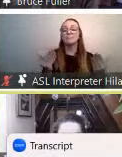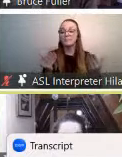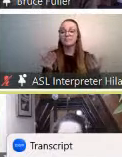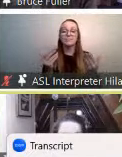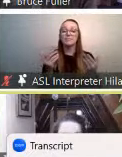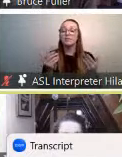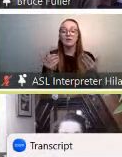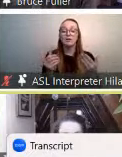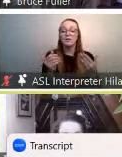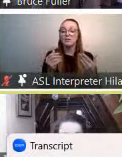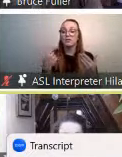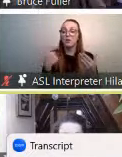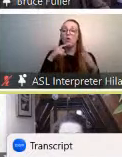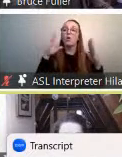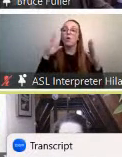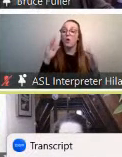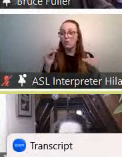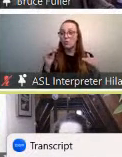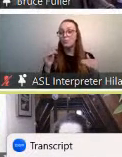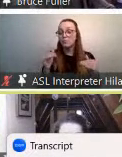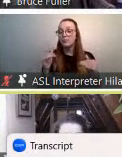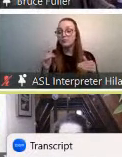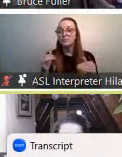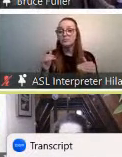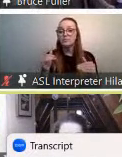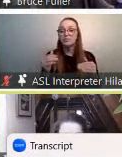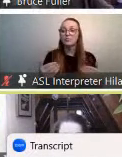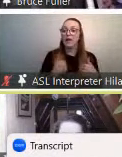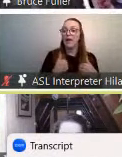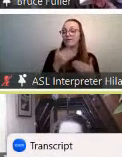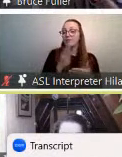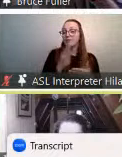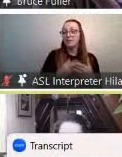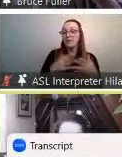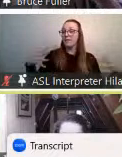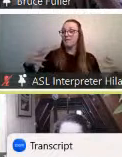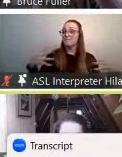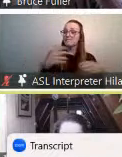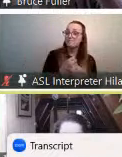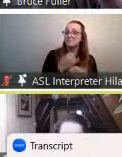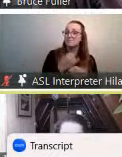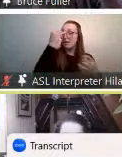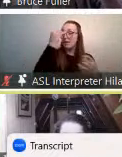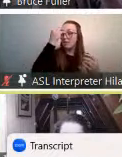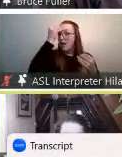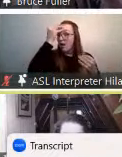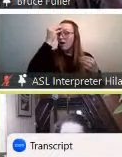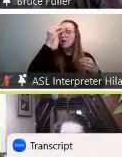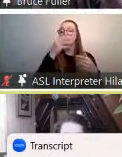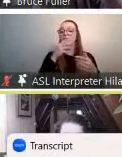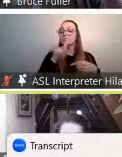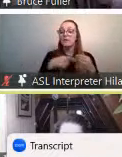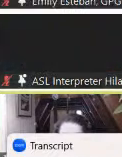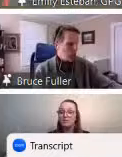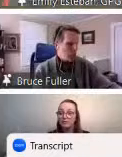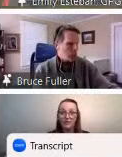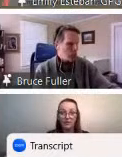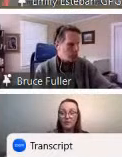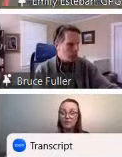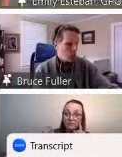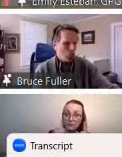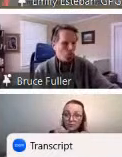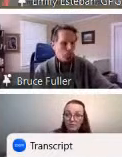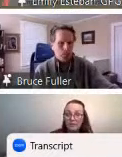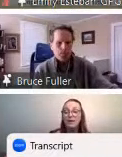kind of give us space to offer some synthesizing thoughts from what we've heard today in relation to the data that we've seen.